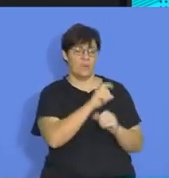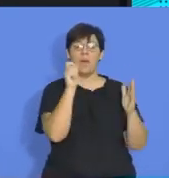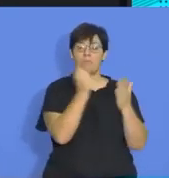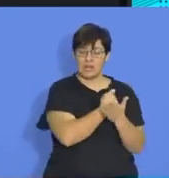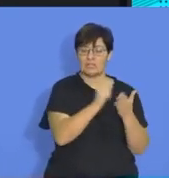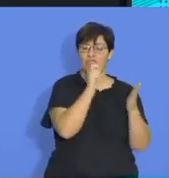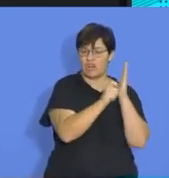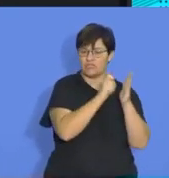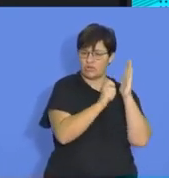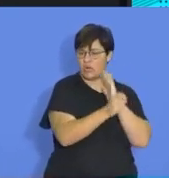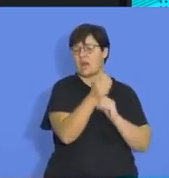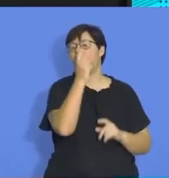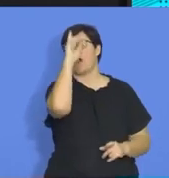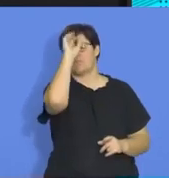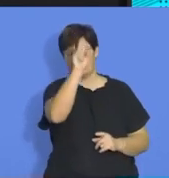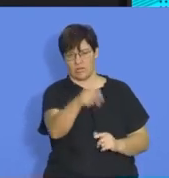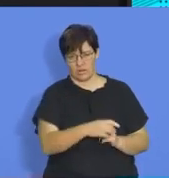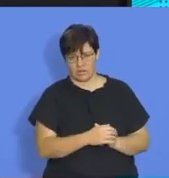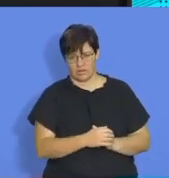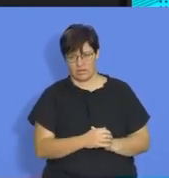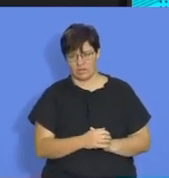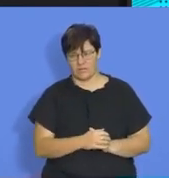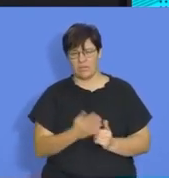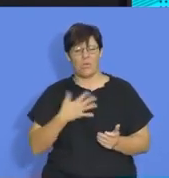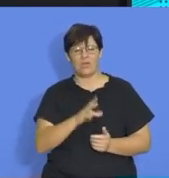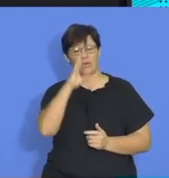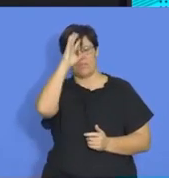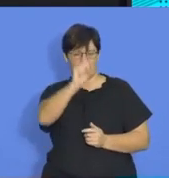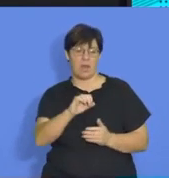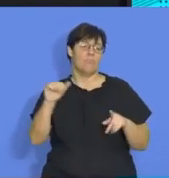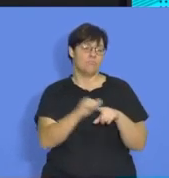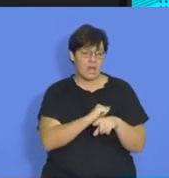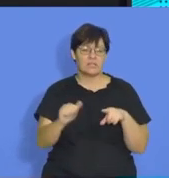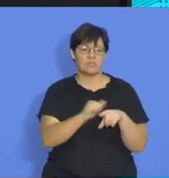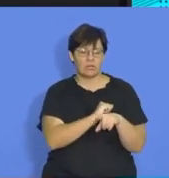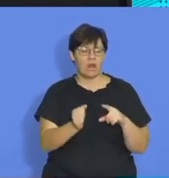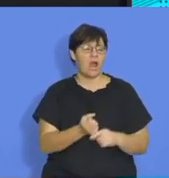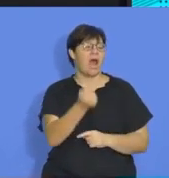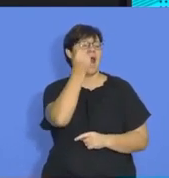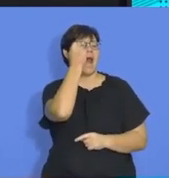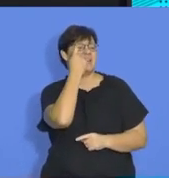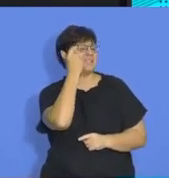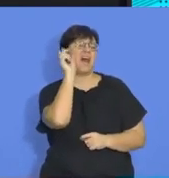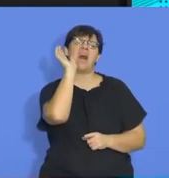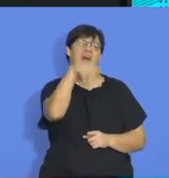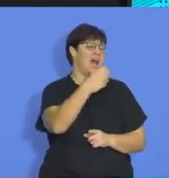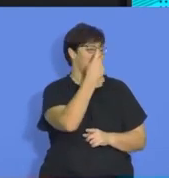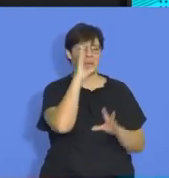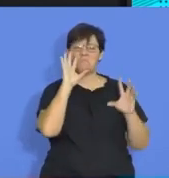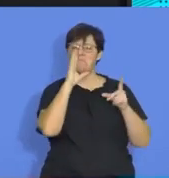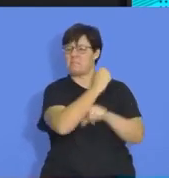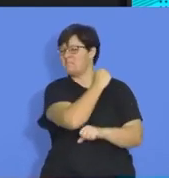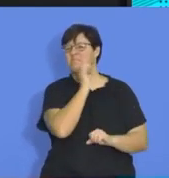the more you remember, especially when it comes to understanding. I don't like to use the word remember. The more you practice, the more